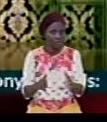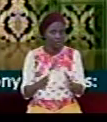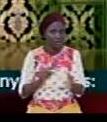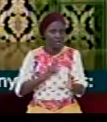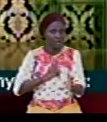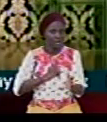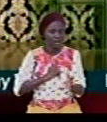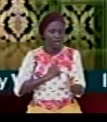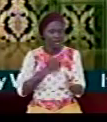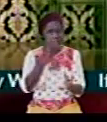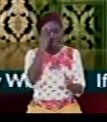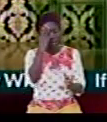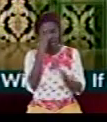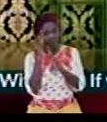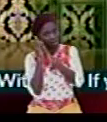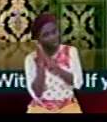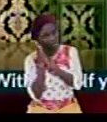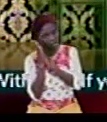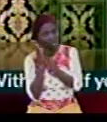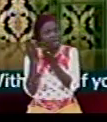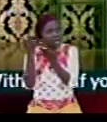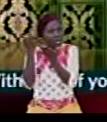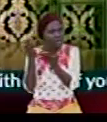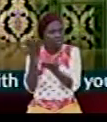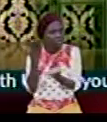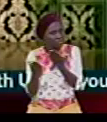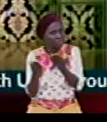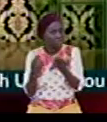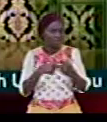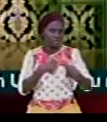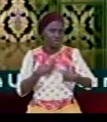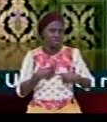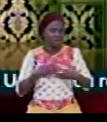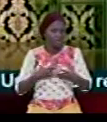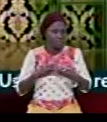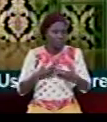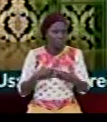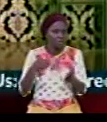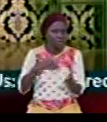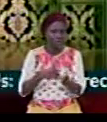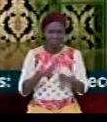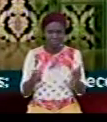expecting it, but nothing came up. I was so surprised.